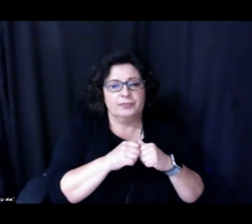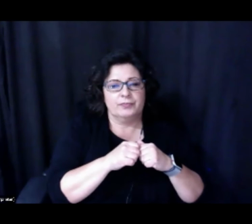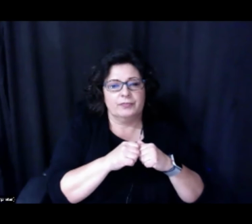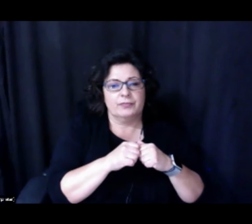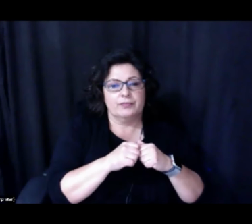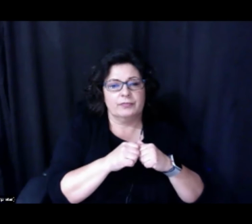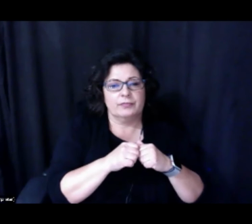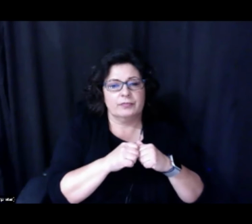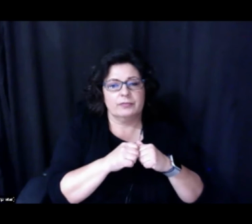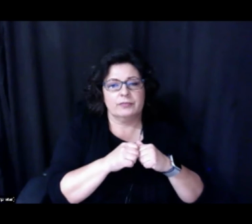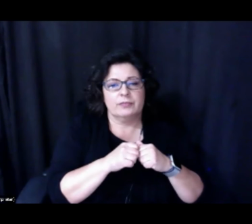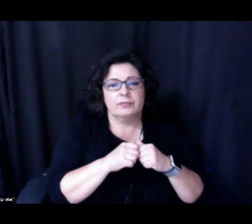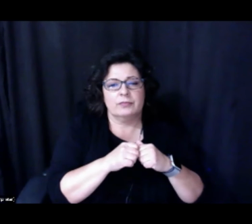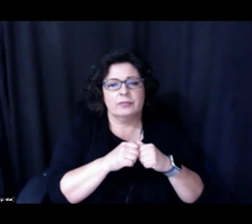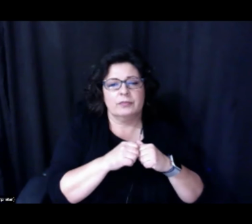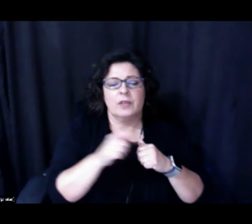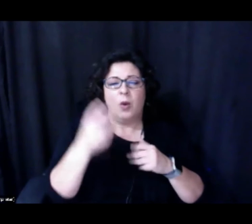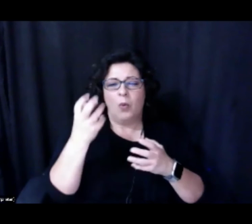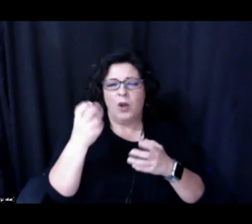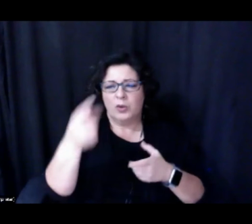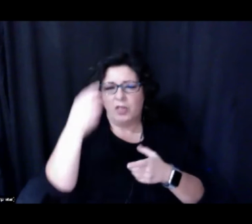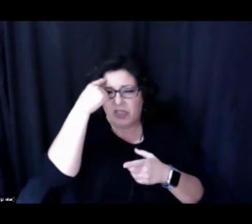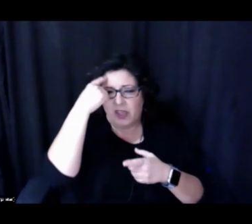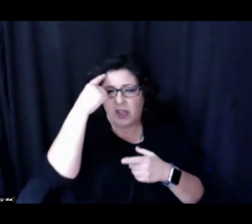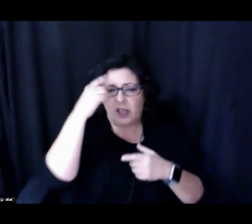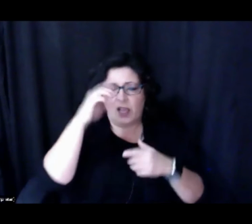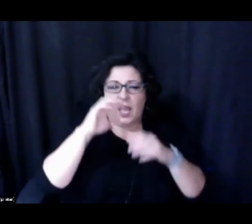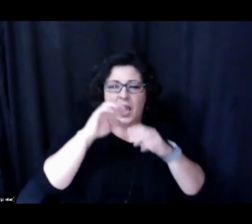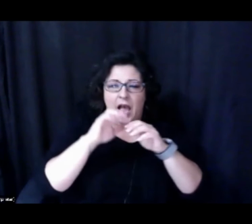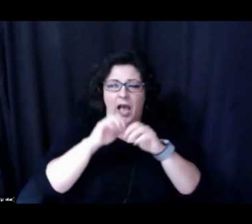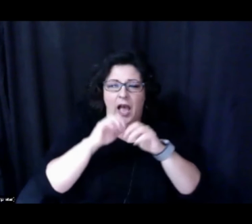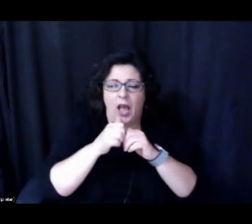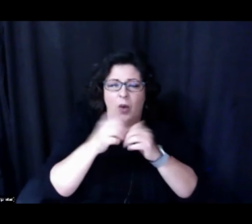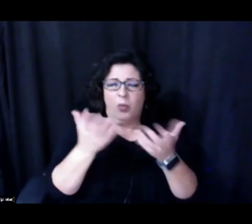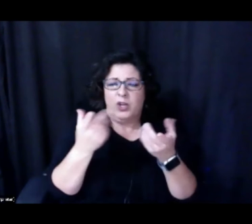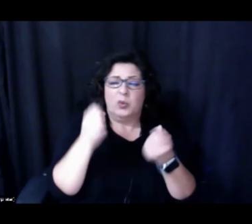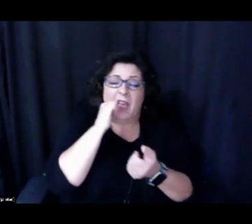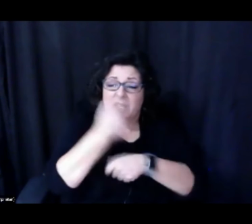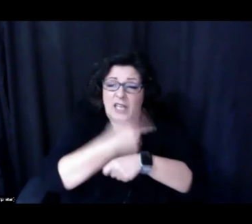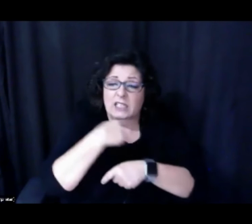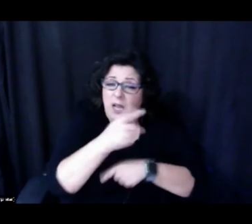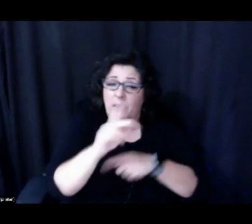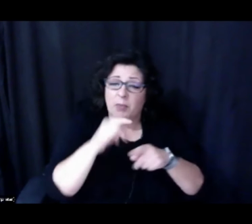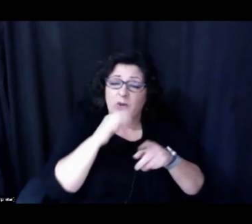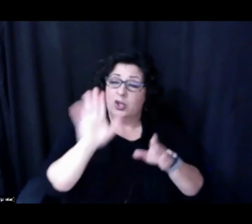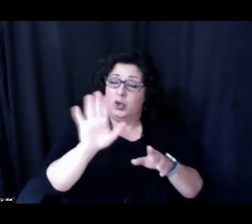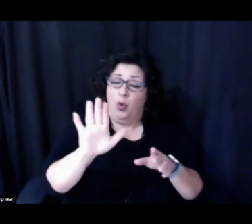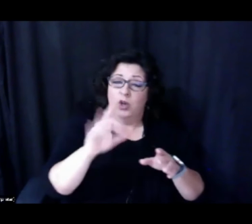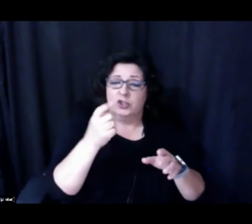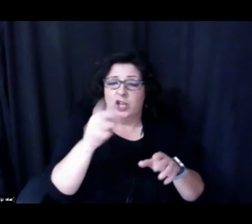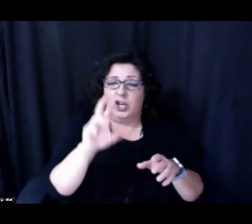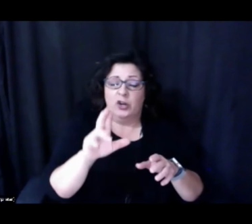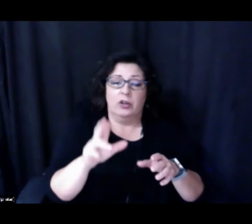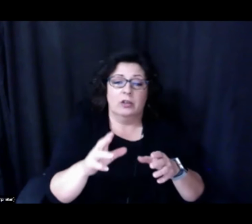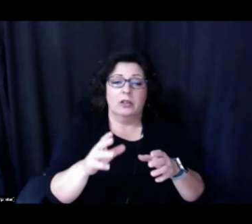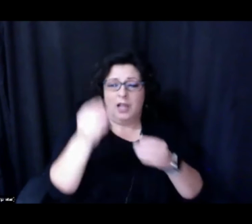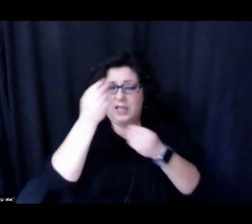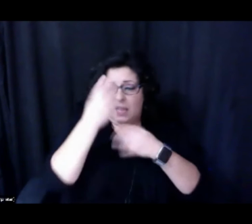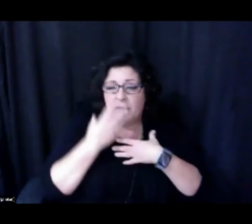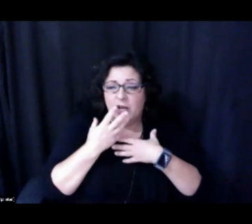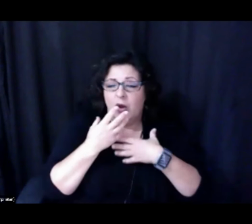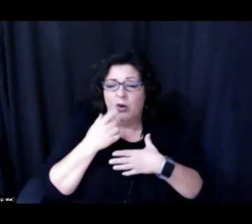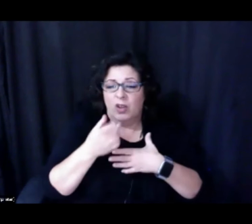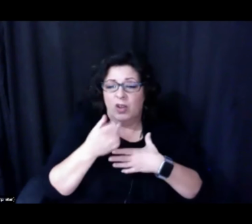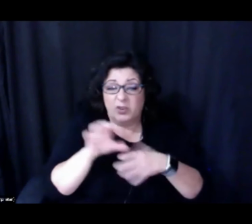Okay, so I want you to think, what do you do every day to tell people your gender? So let me know in the chat if you